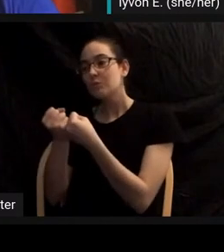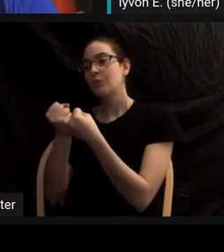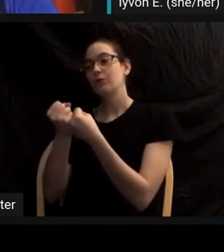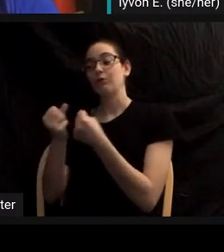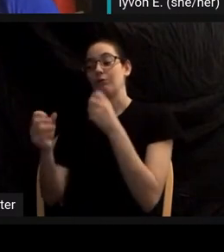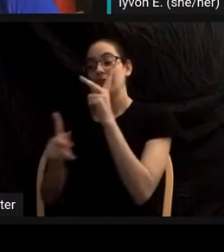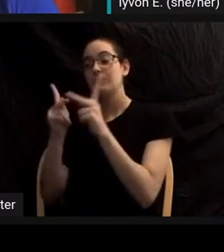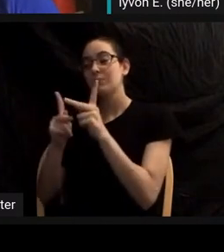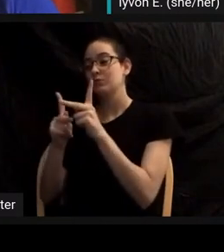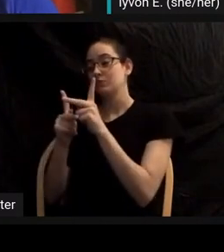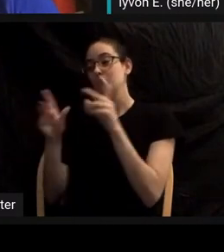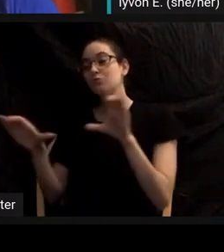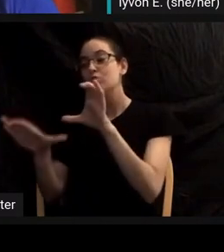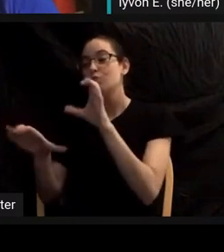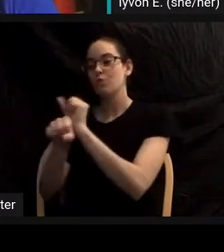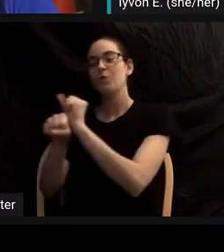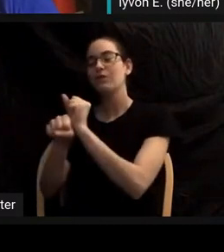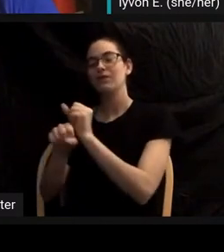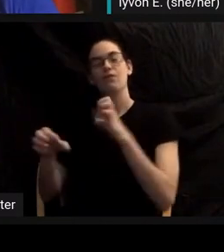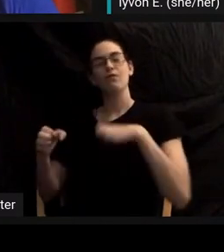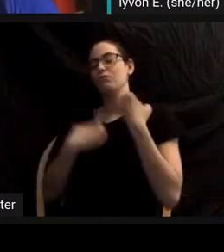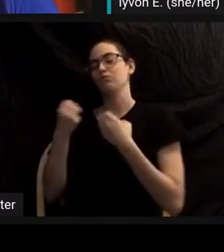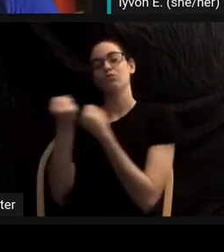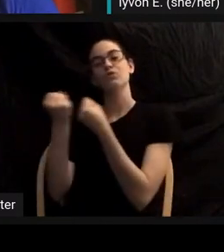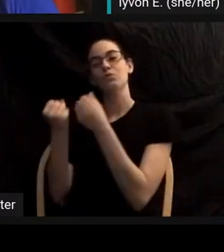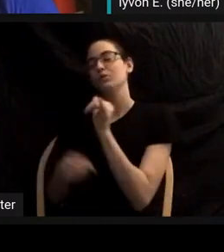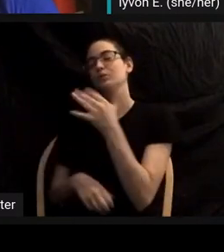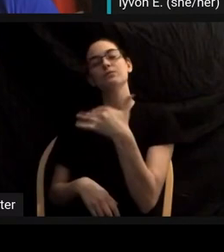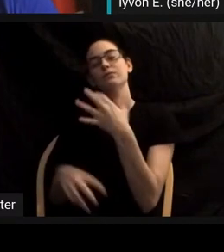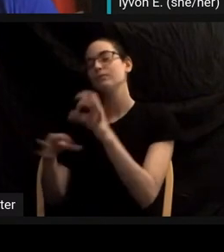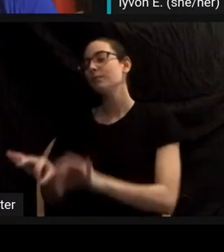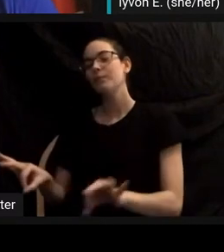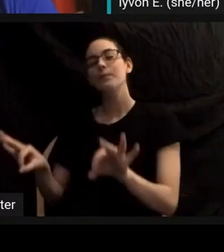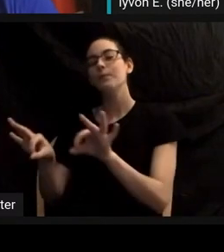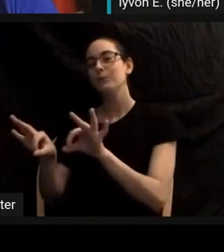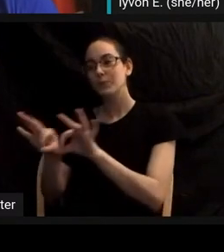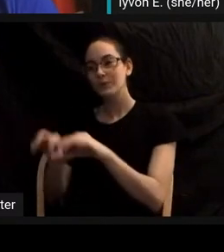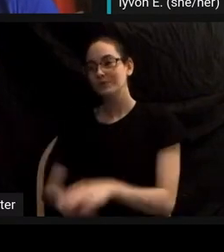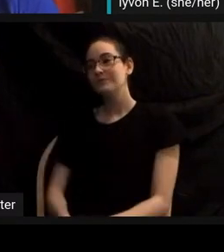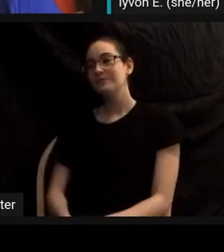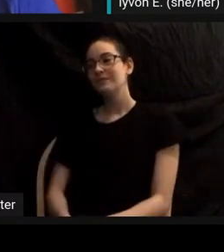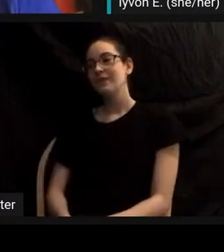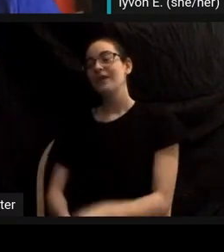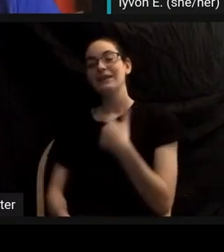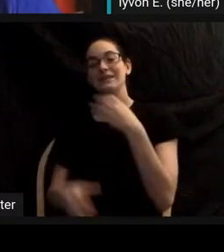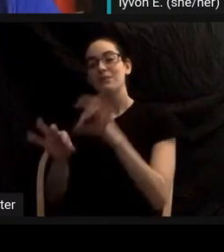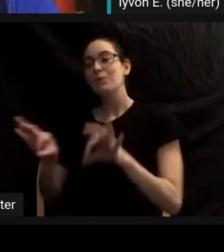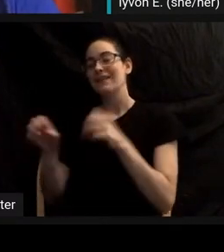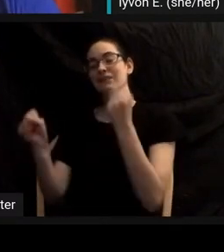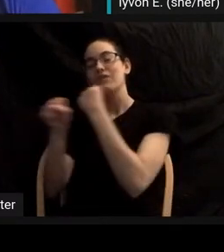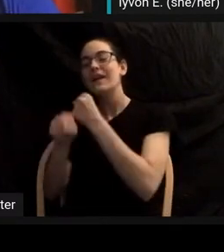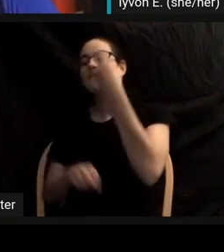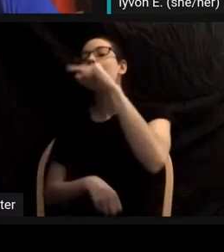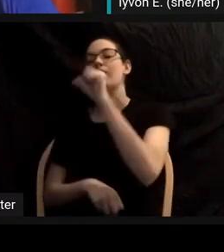they're the emotional support as well. Oh, like, you know, I think that it makes a difference if you're fighting for someone,